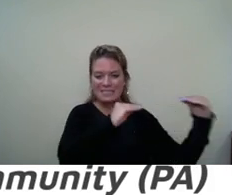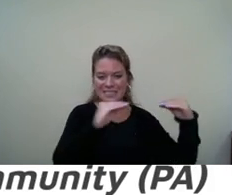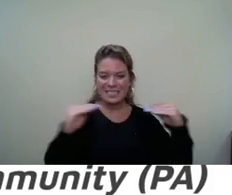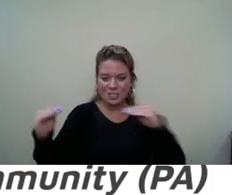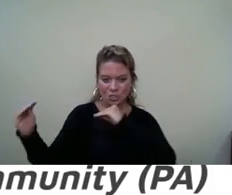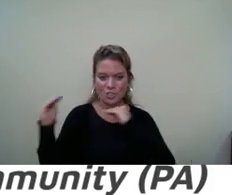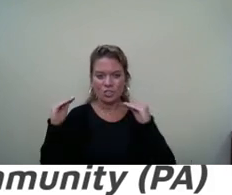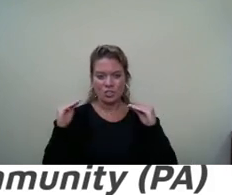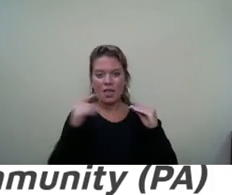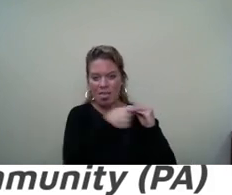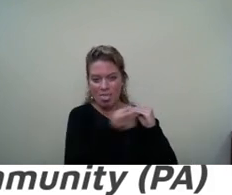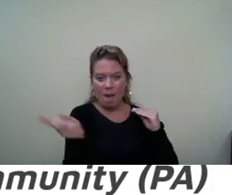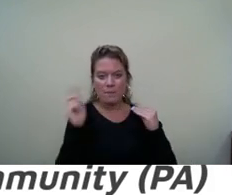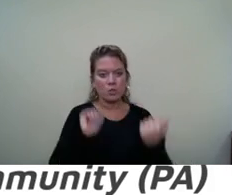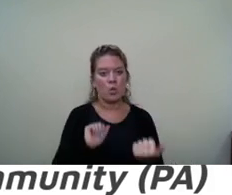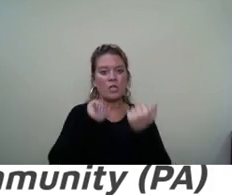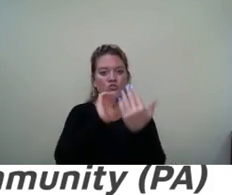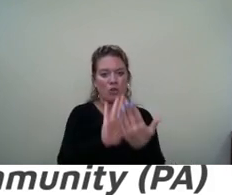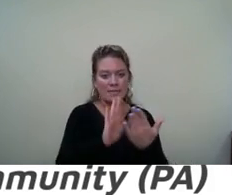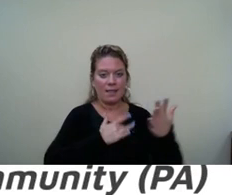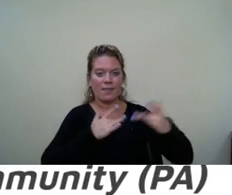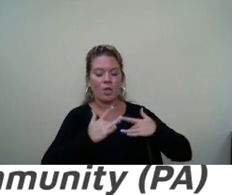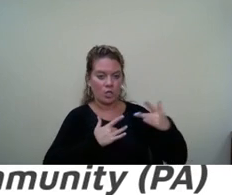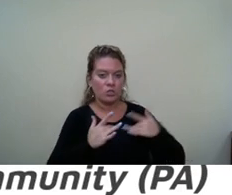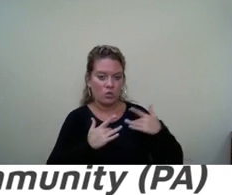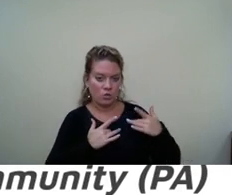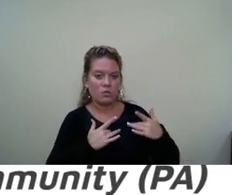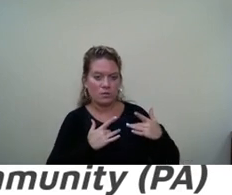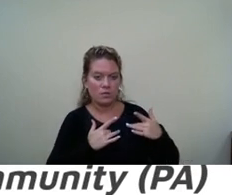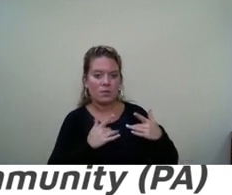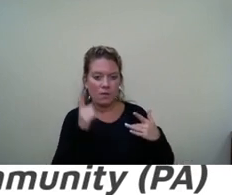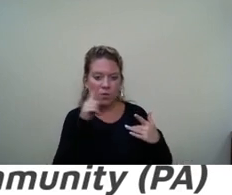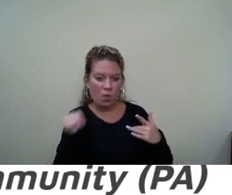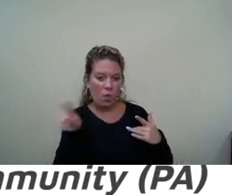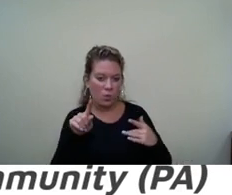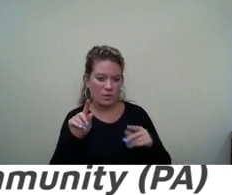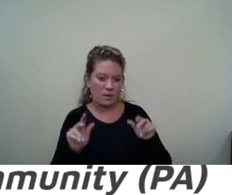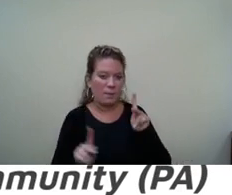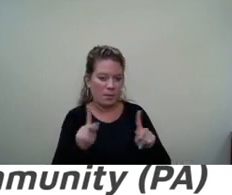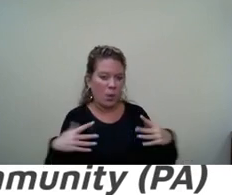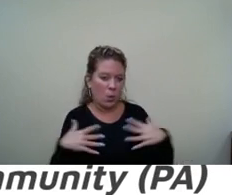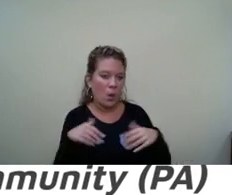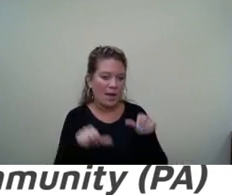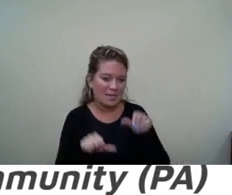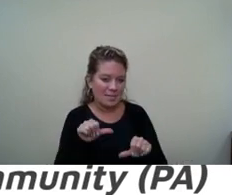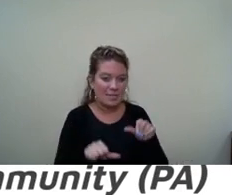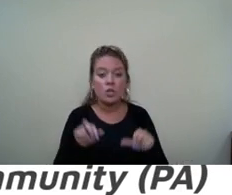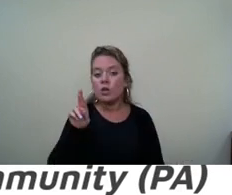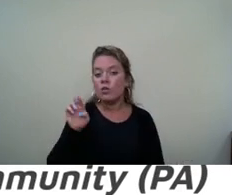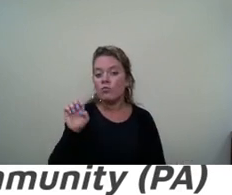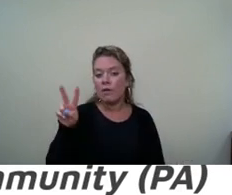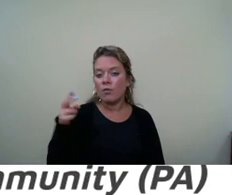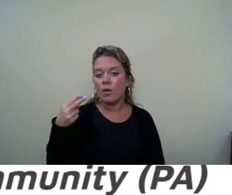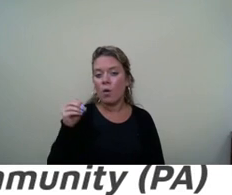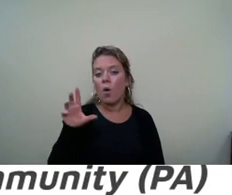trusted sources, to address the concerns of vaccine hesitant people. And Reverend Holtz, in our podcast episode, she's going to talk a